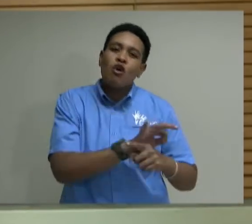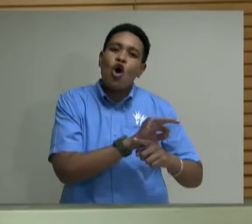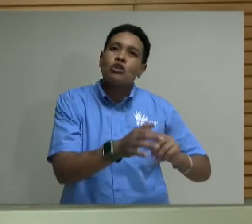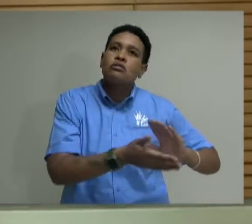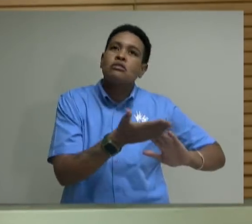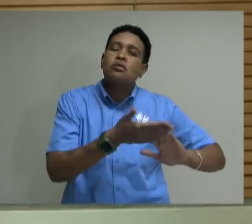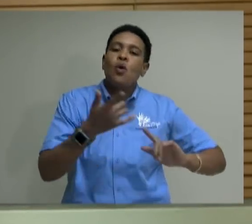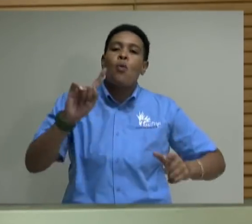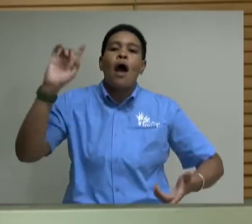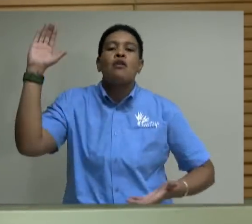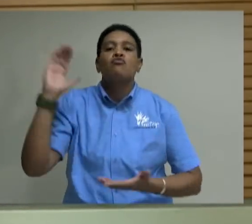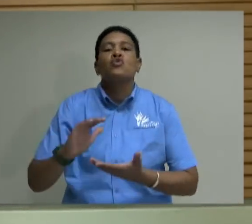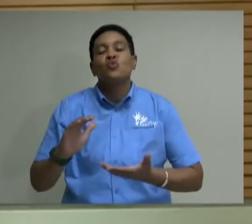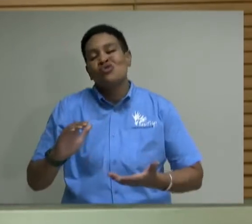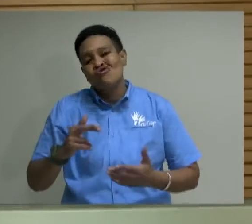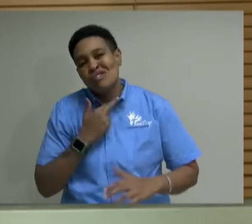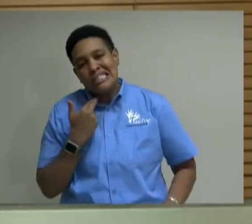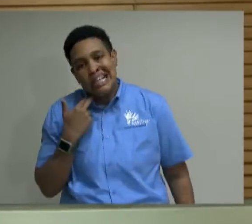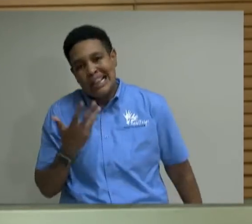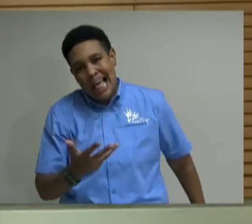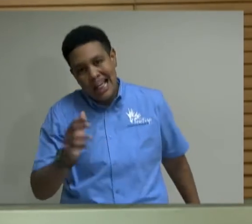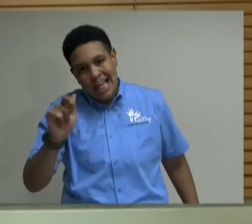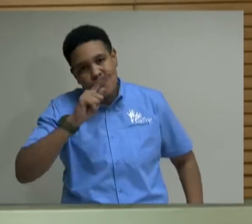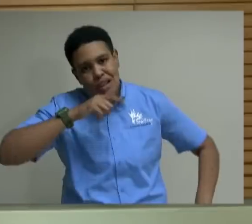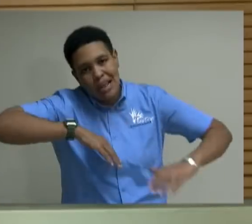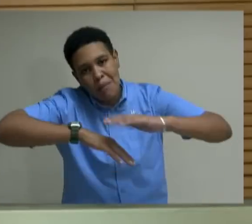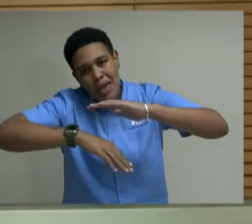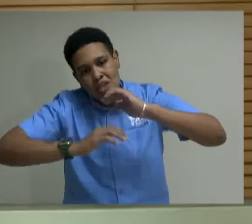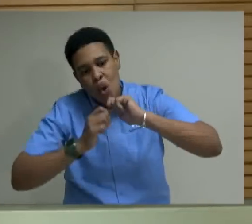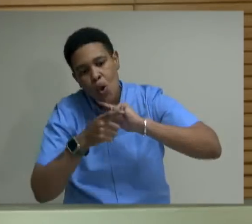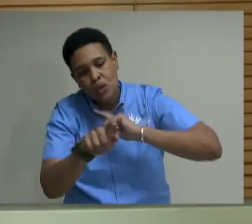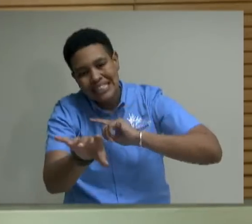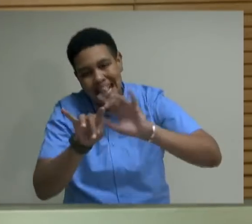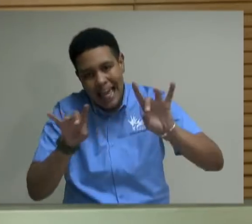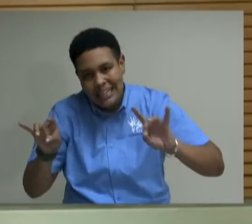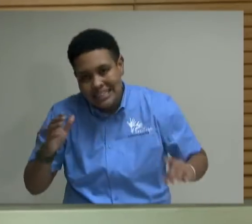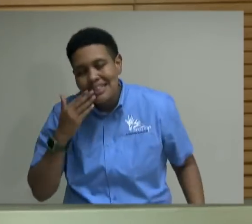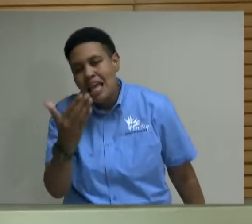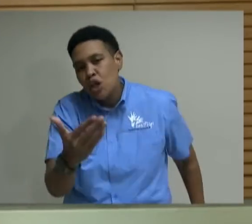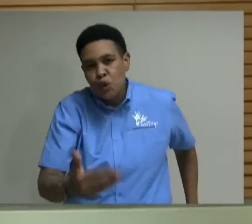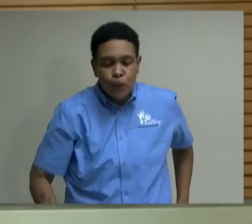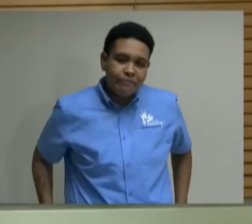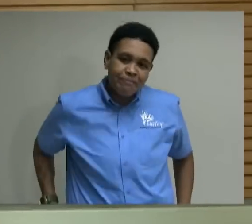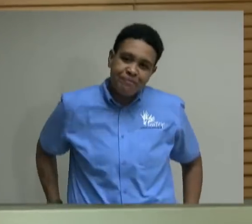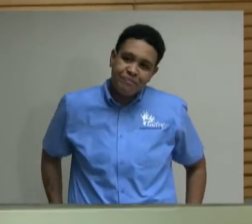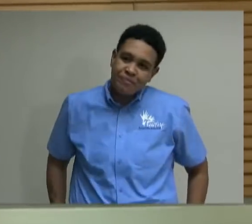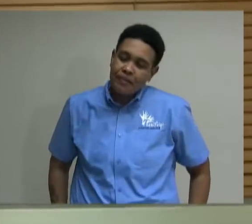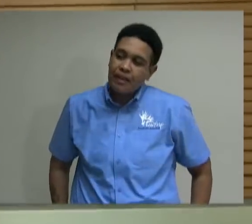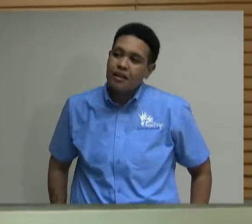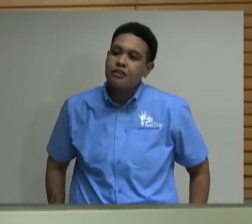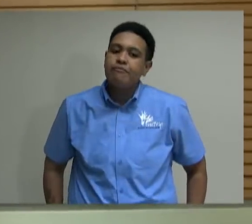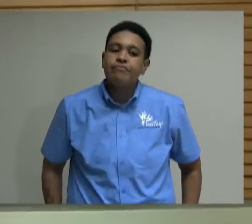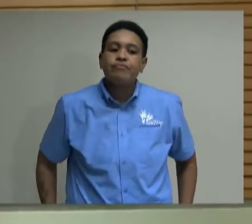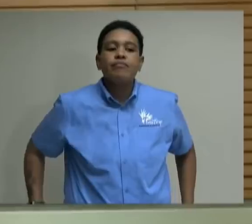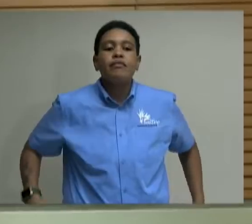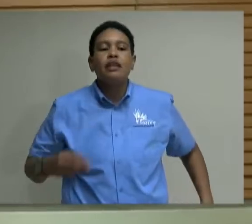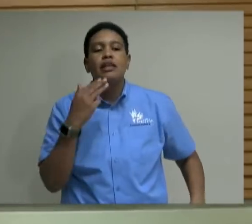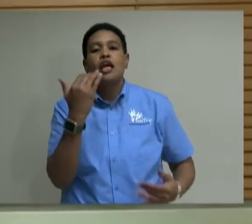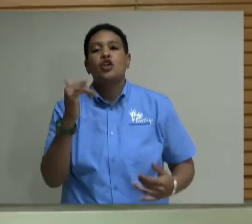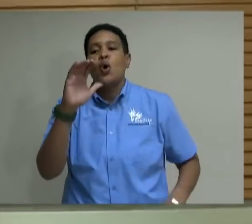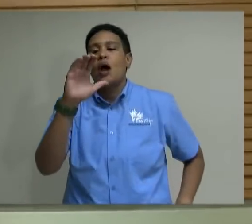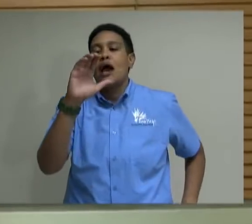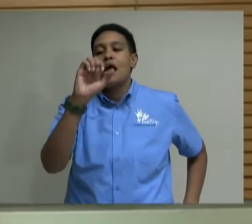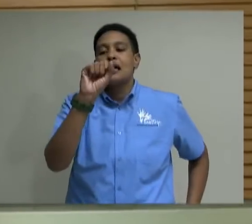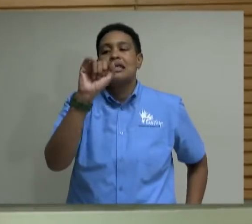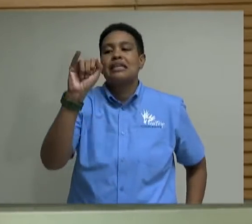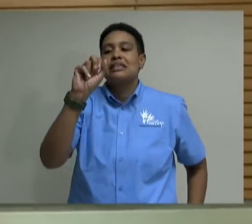while minimizing the risks. And that's the basis on which they were selected. Thank you. Thank you very much, Minister. We're going to go to Cassius